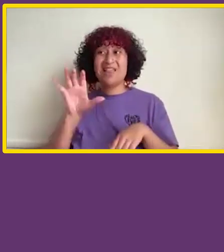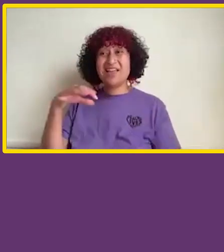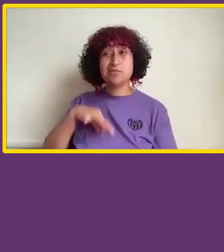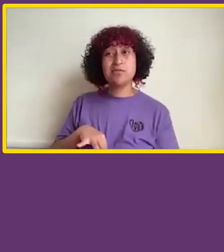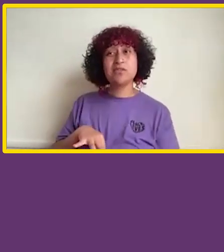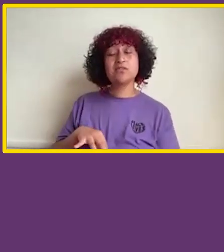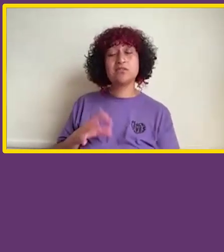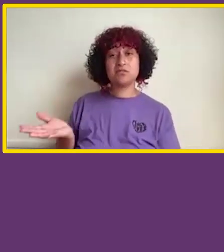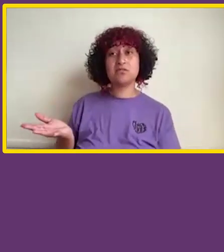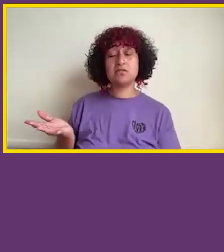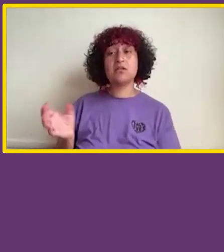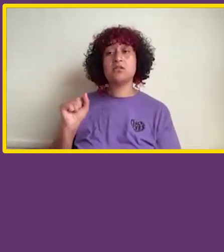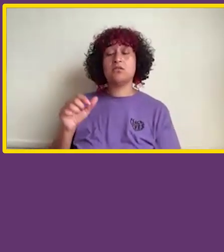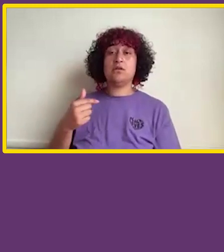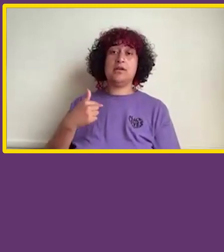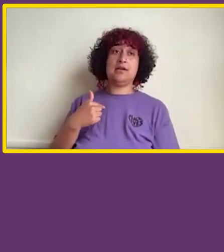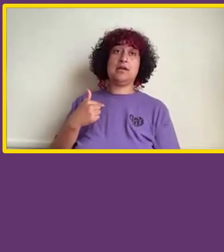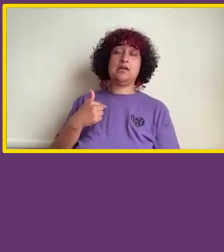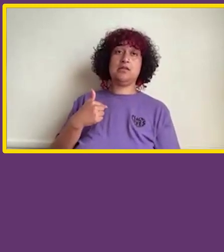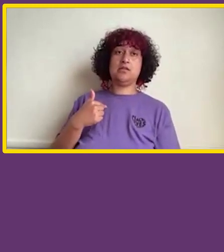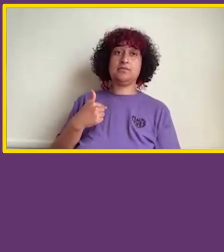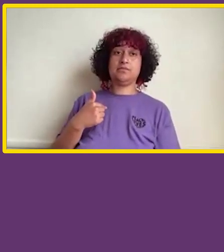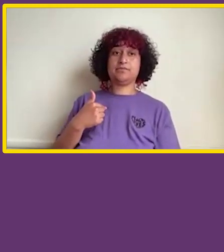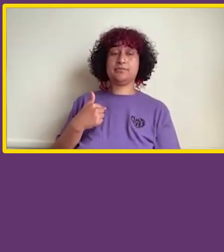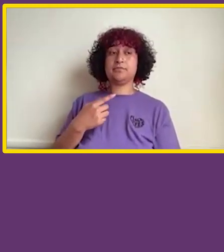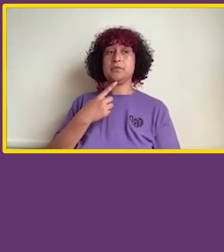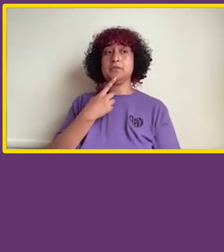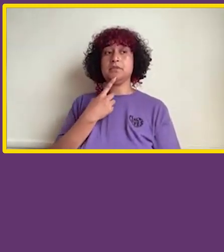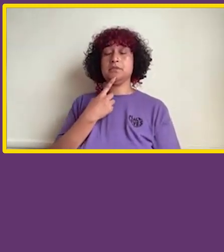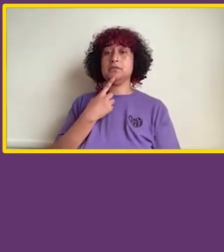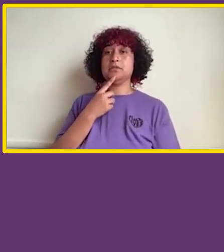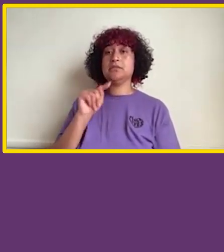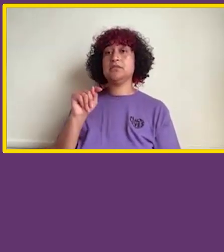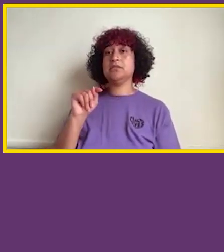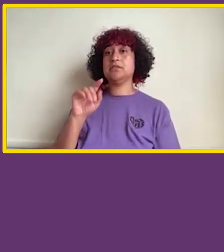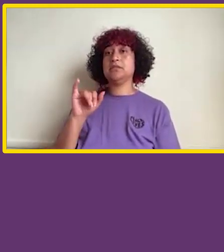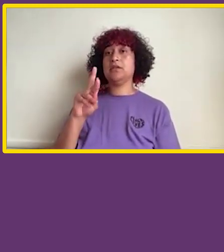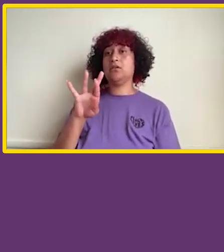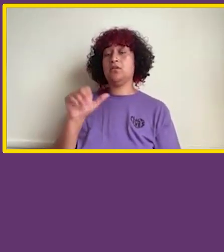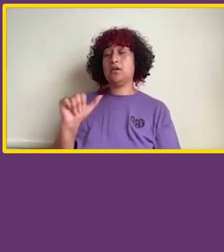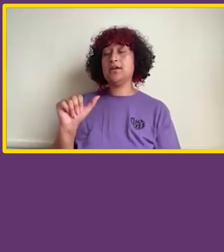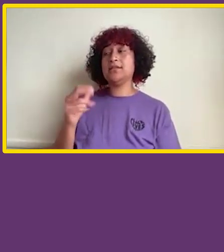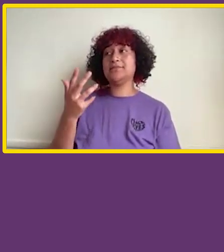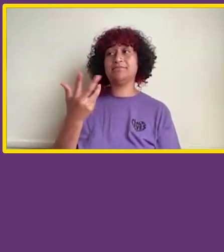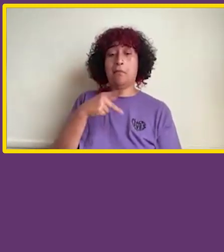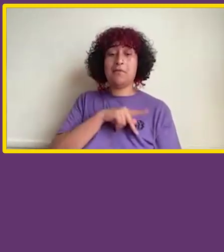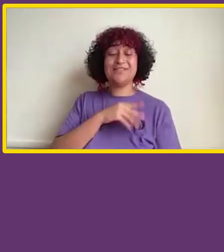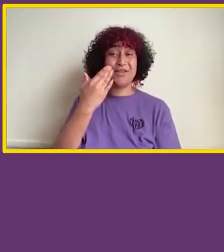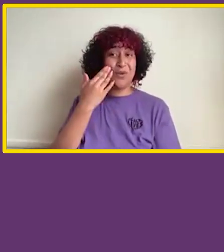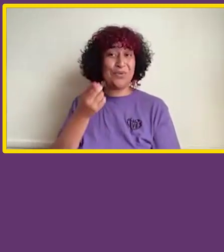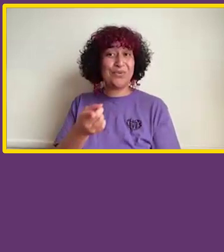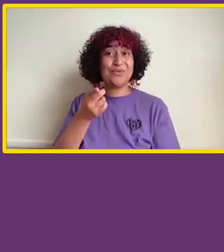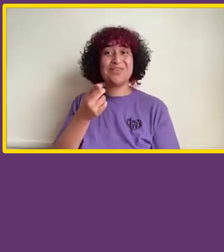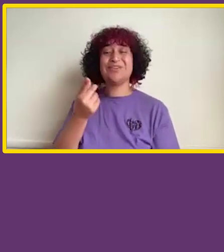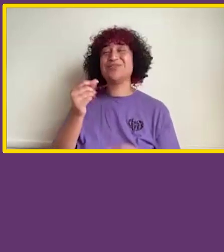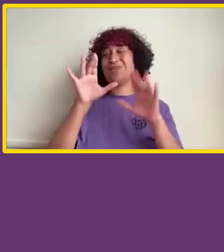And so I would actually say that, Tiara, just, personally knowing you, you're doing